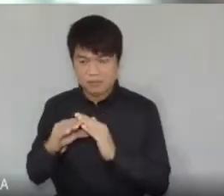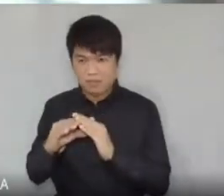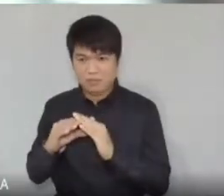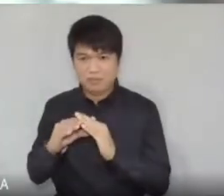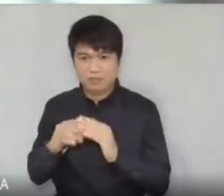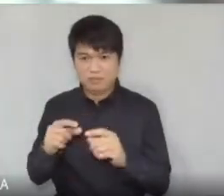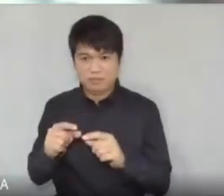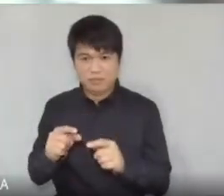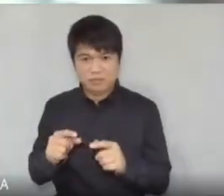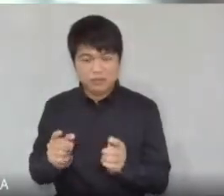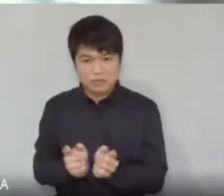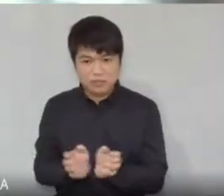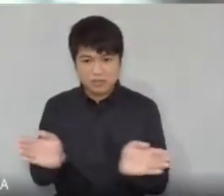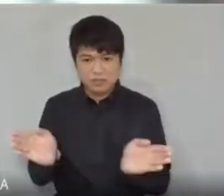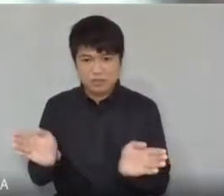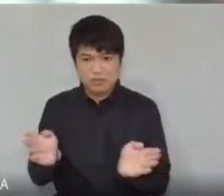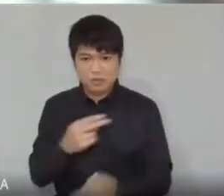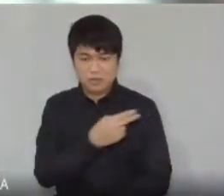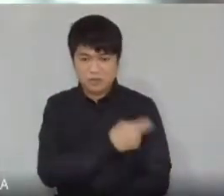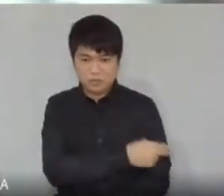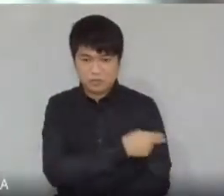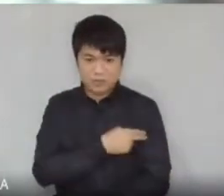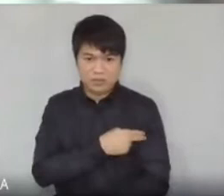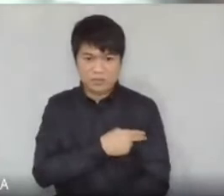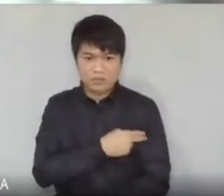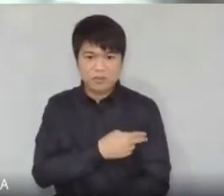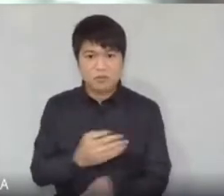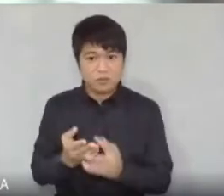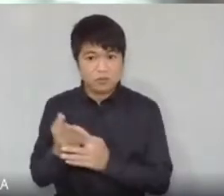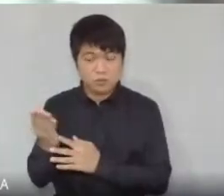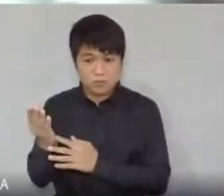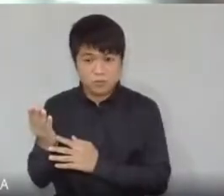electronic health service delivery network for maternal and child health in the country.